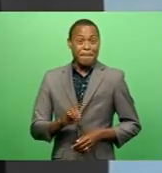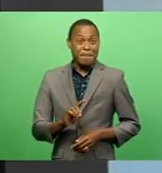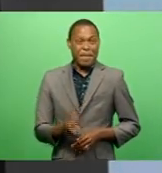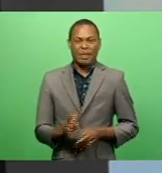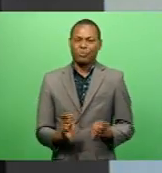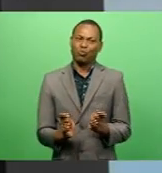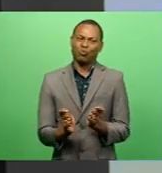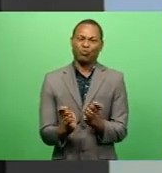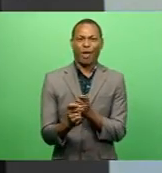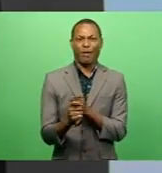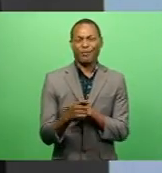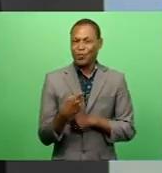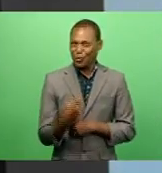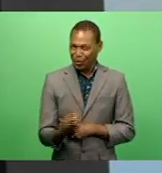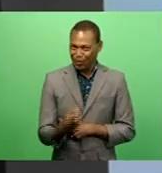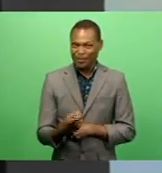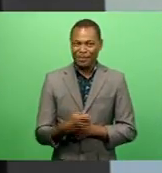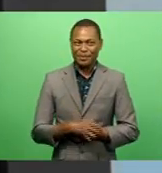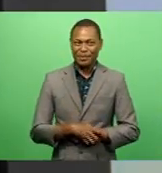to change soon.